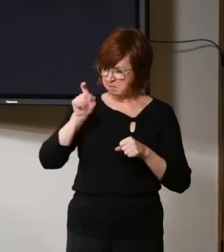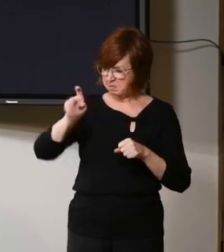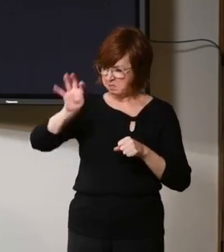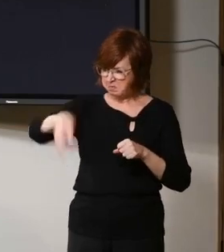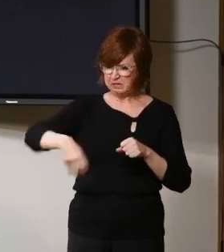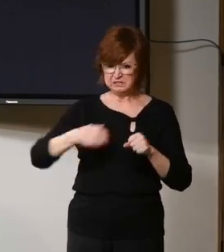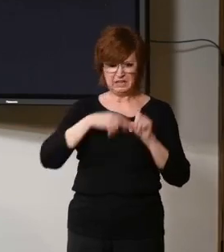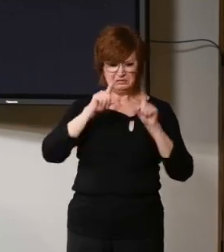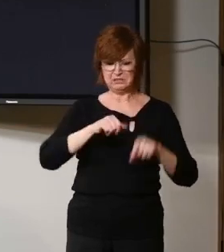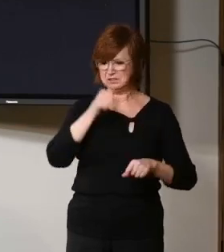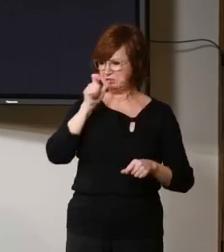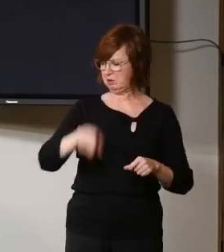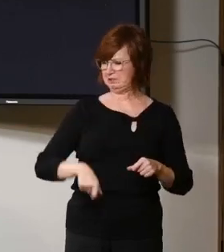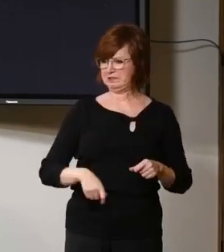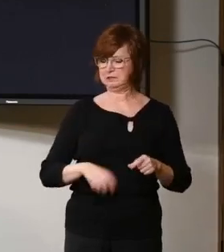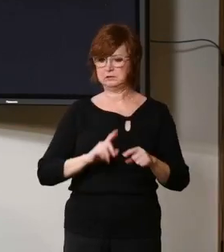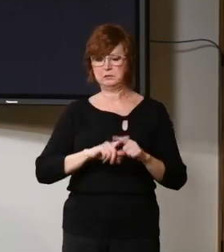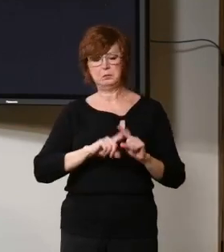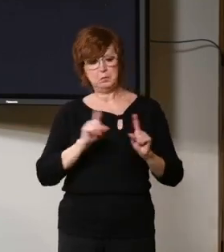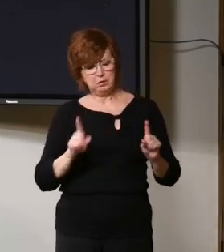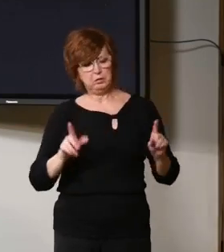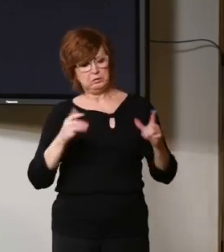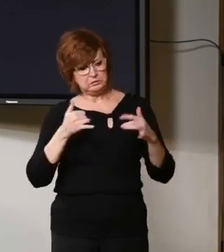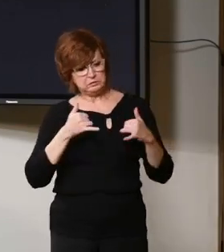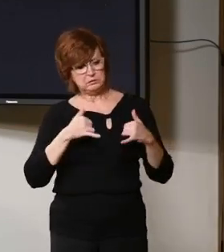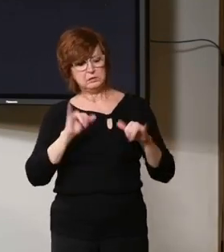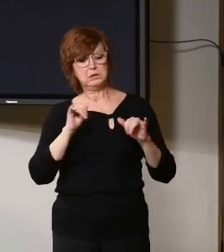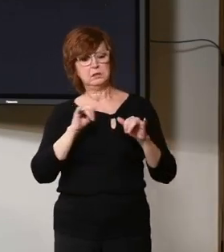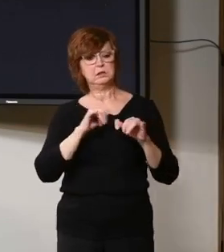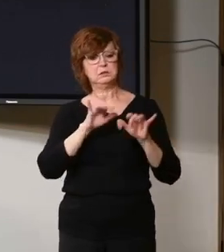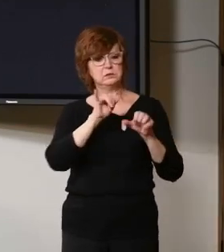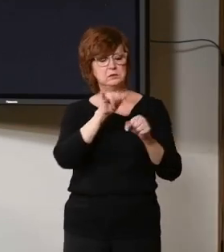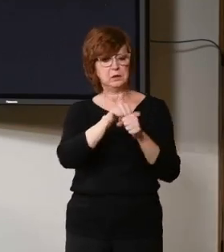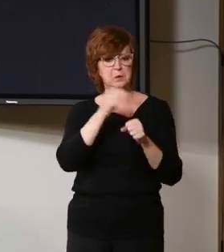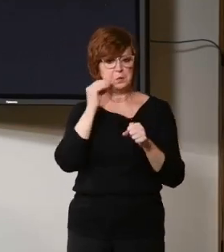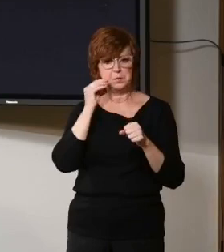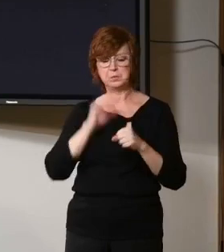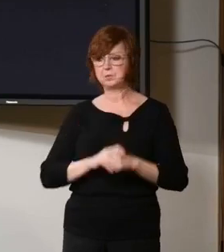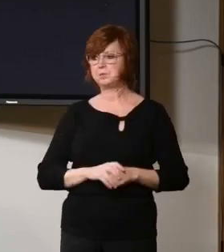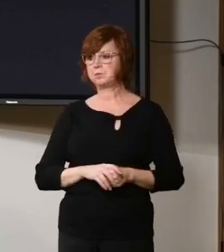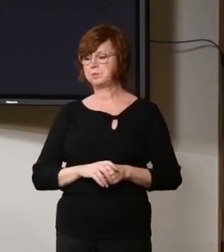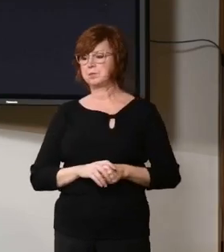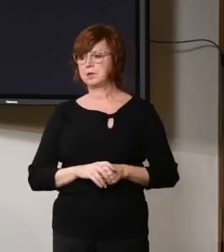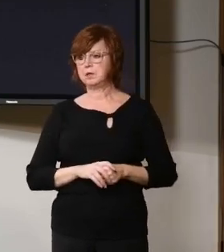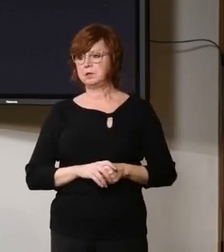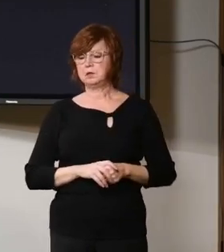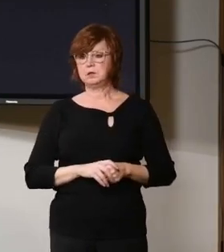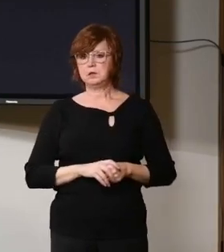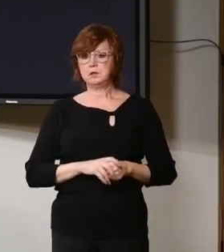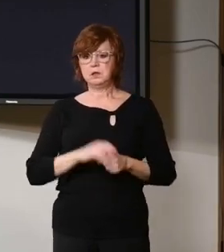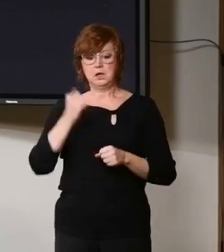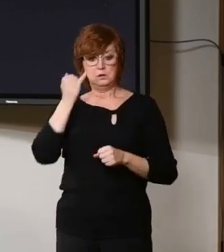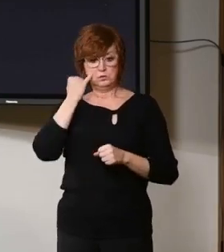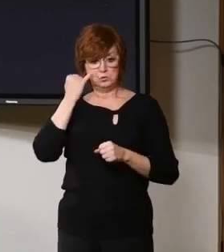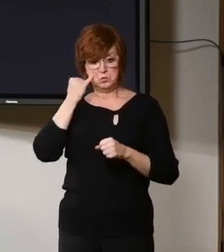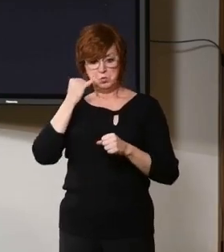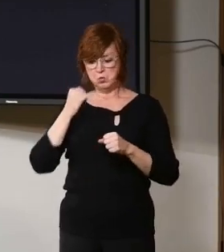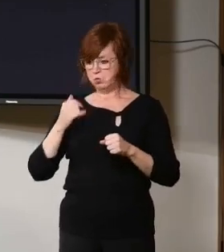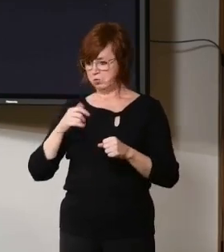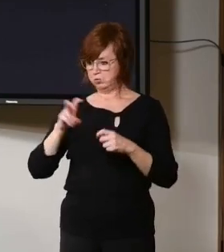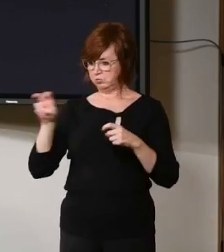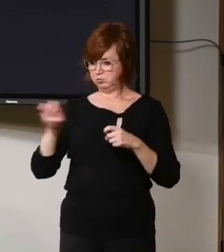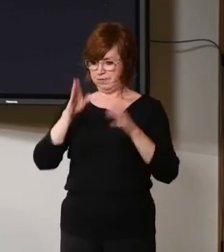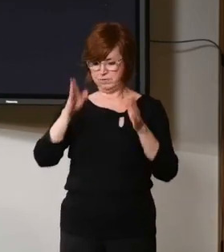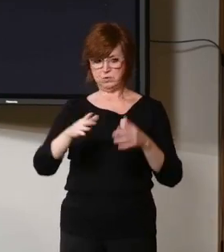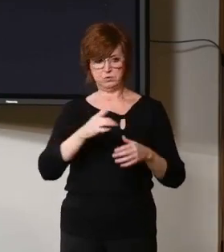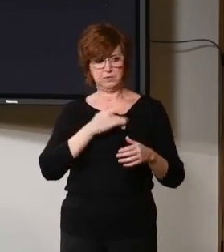return traveler or as a close household contact, then yes, you should call your healthcare provider or health line, and you will be